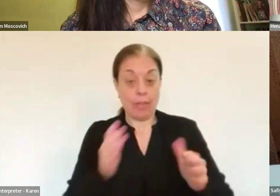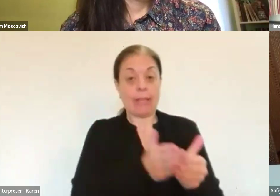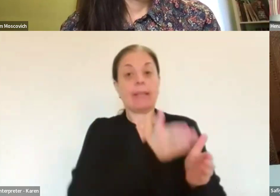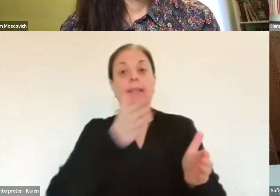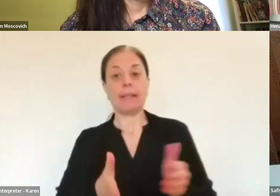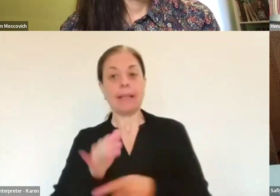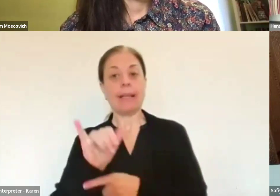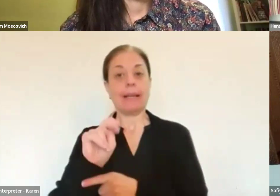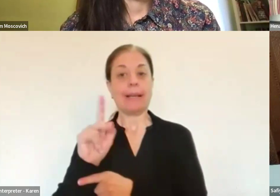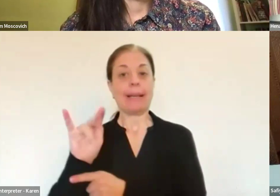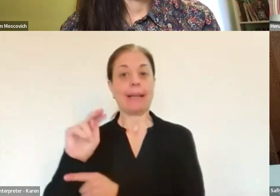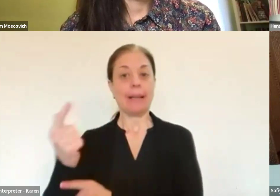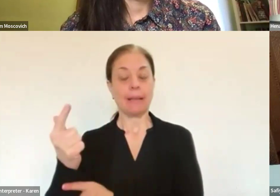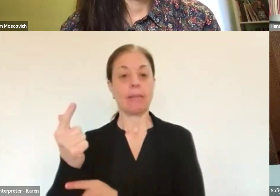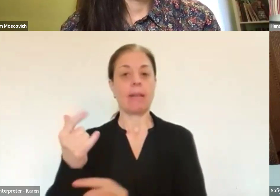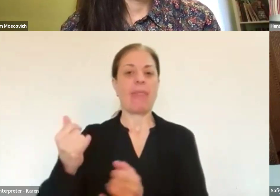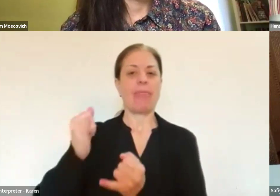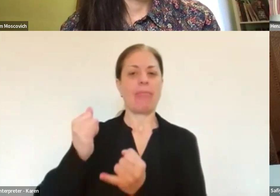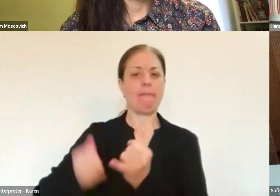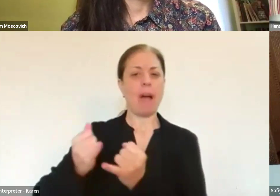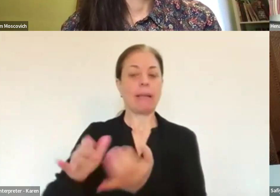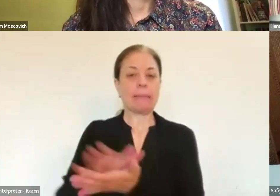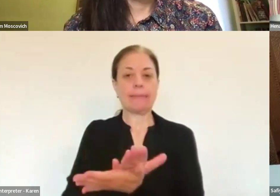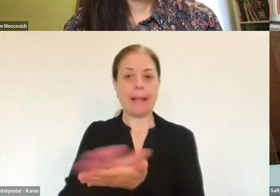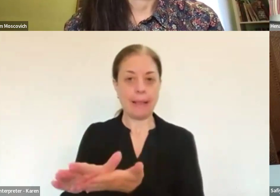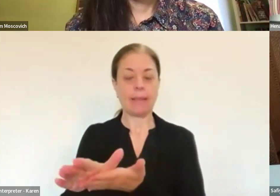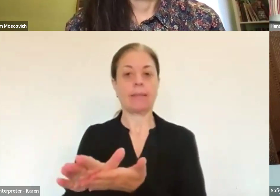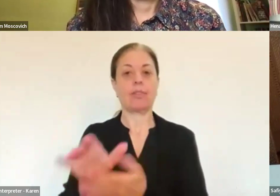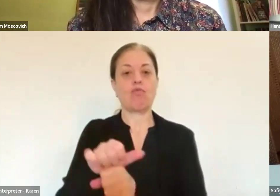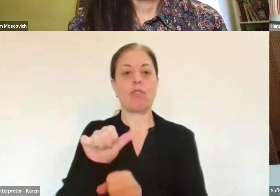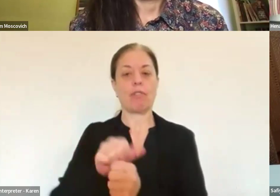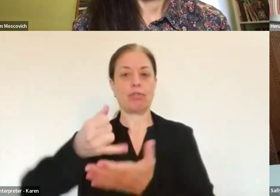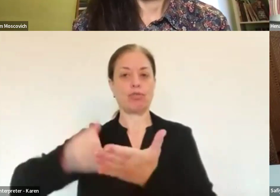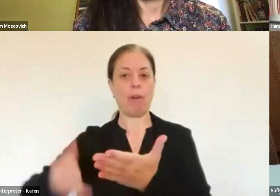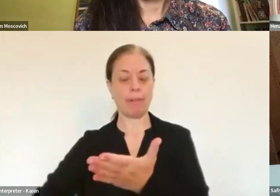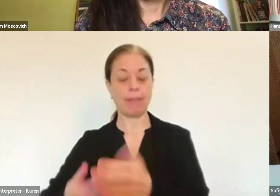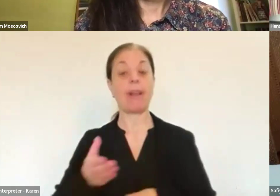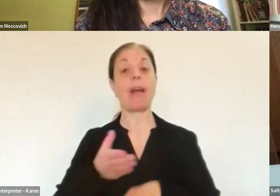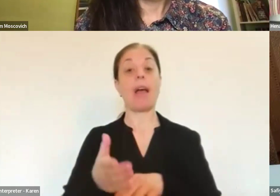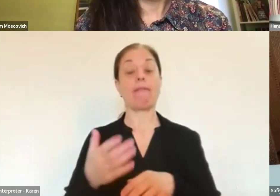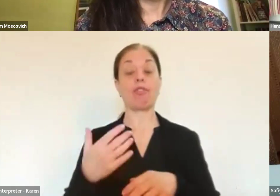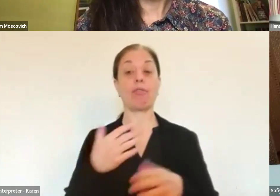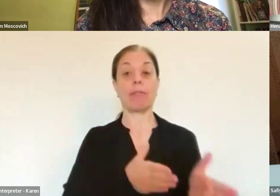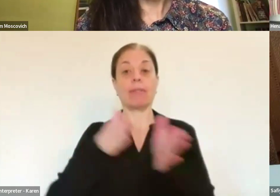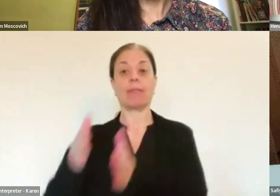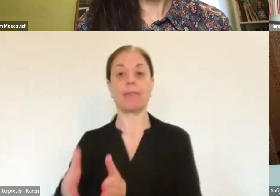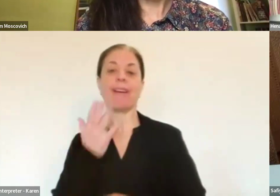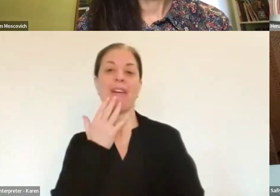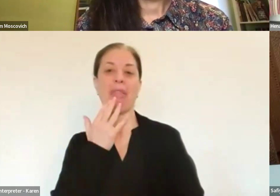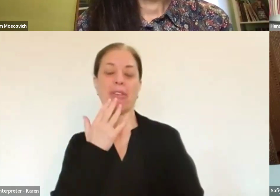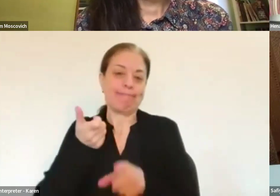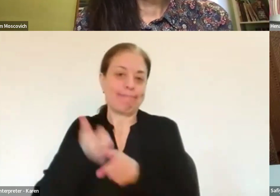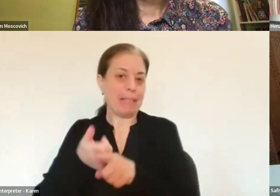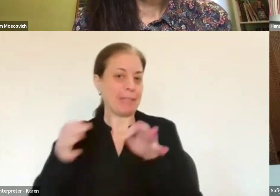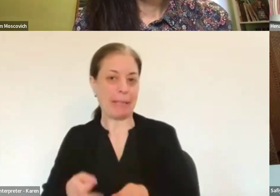is inking. And that's where the final clean line work is drawn. After that, we get to colors, which is